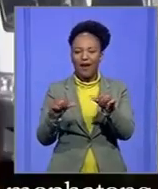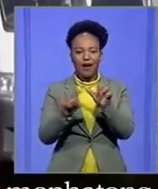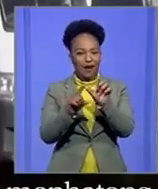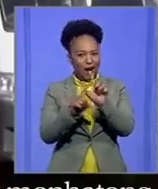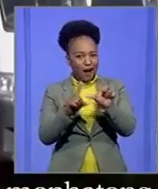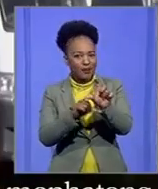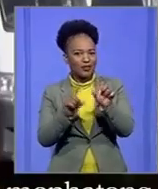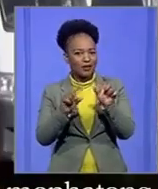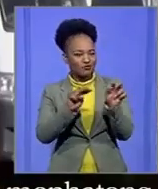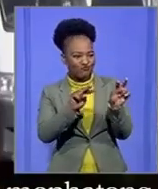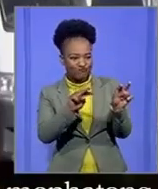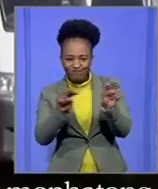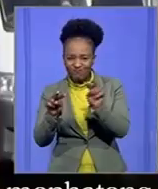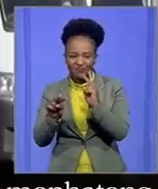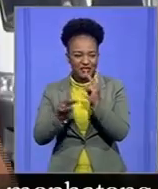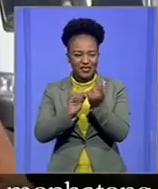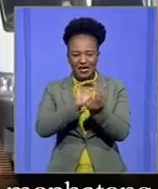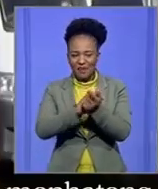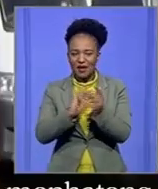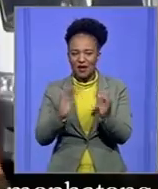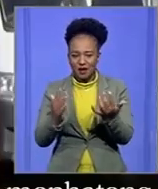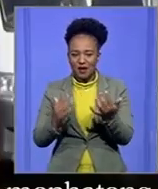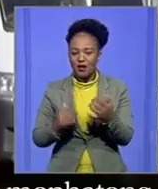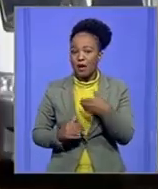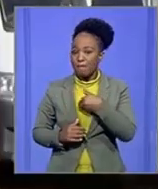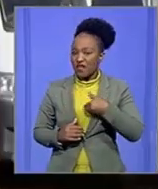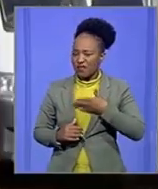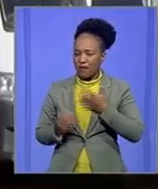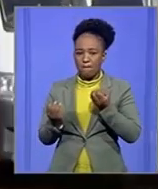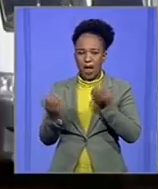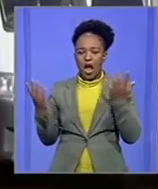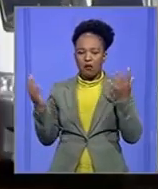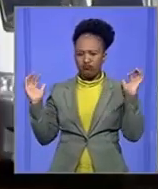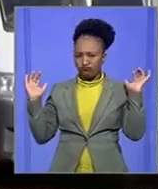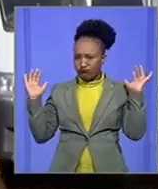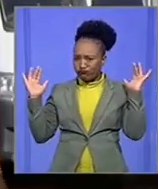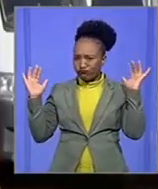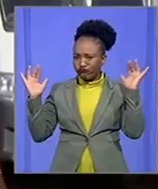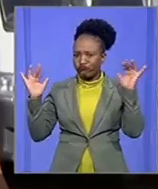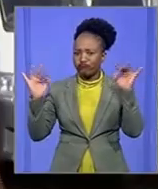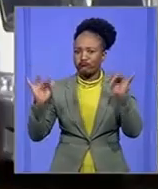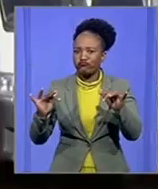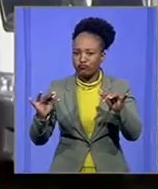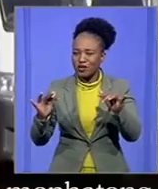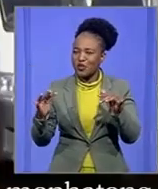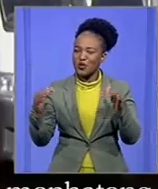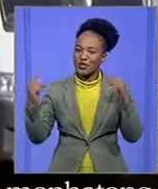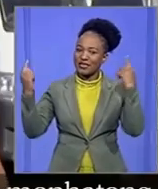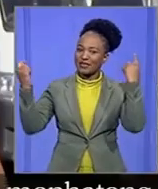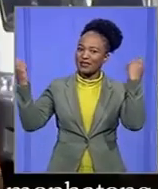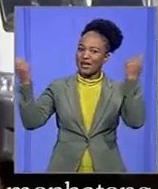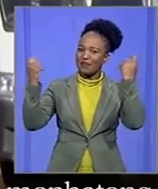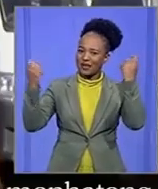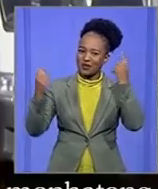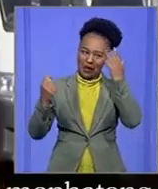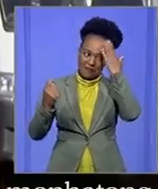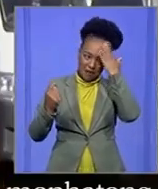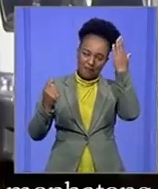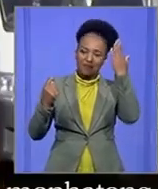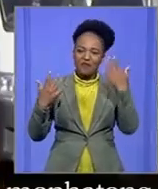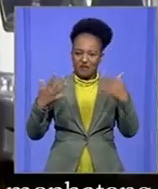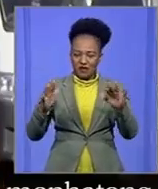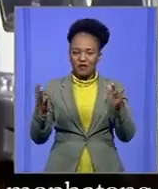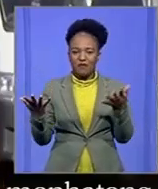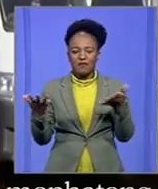diragago. Batswadi ba bona la ba thabile ebile ba tlile ka makatana mane go tla go rwala dialoga go letetse gore kgoro ya pušo tirišano le merero ya